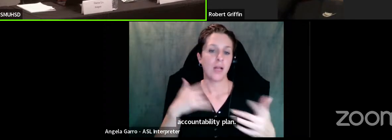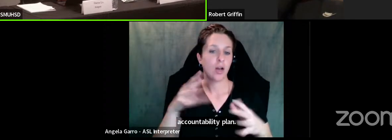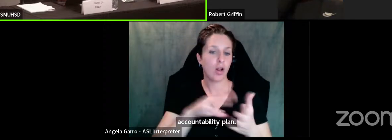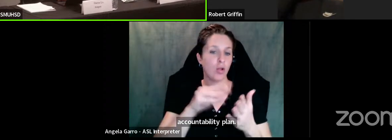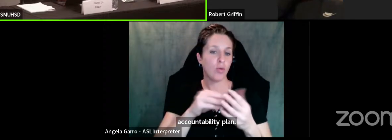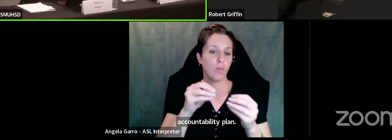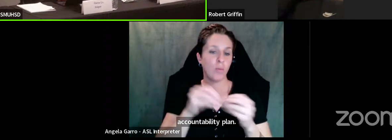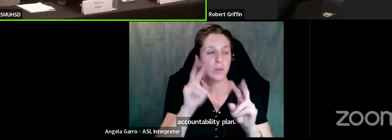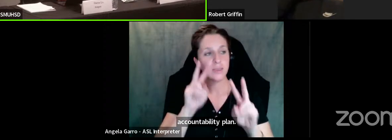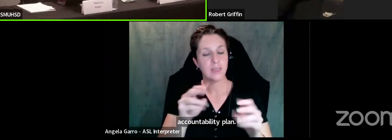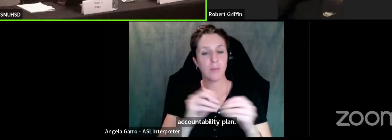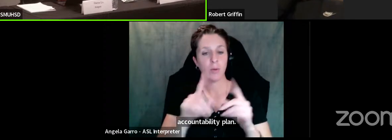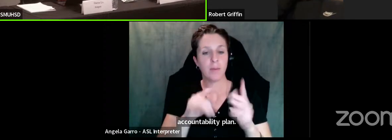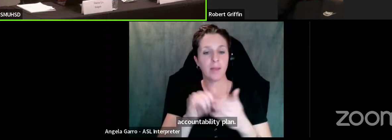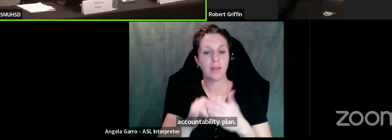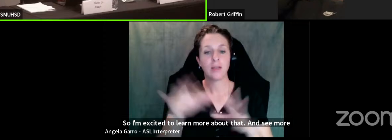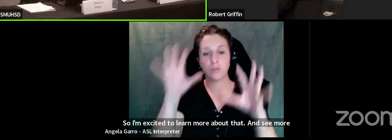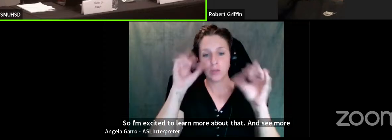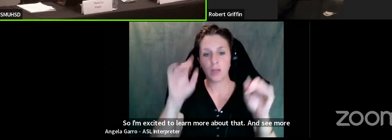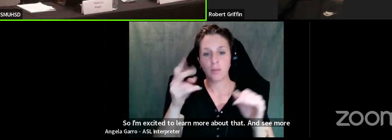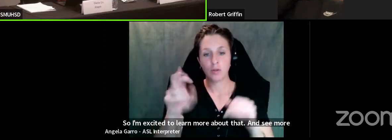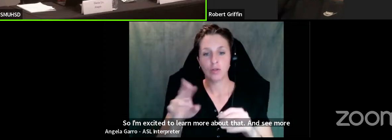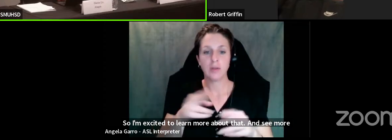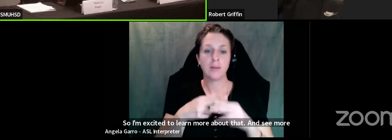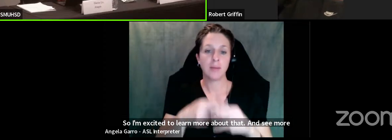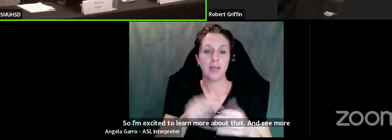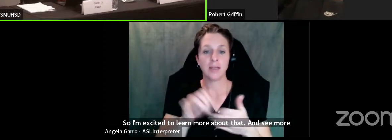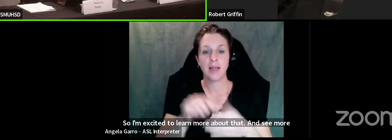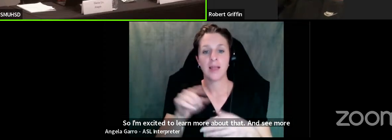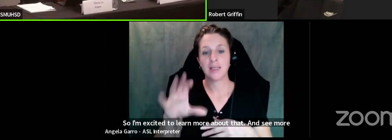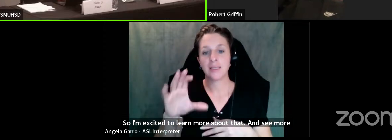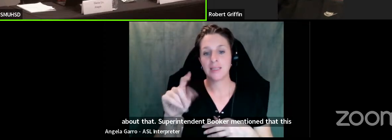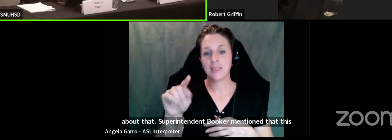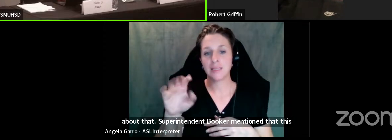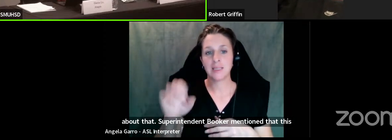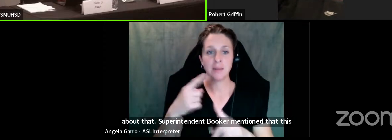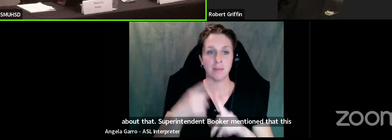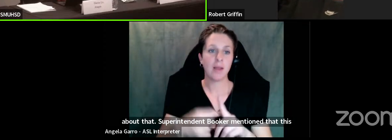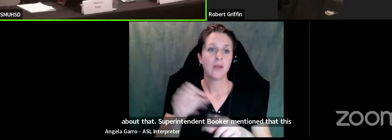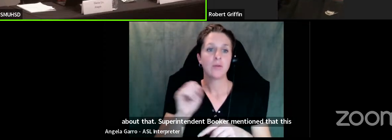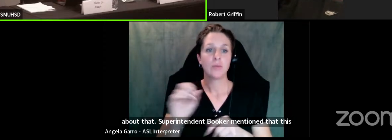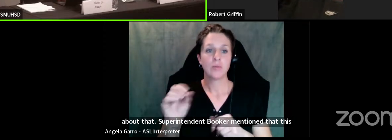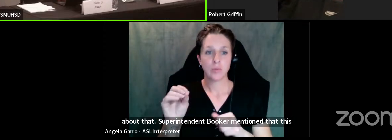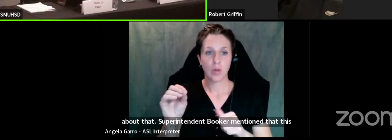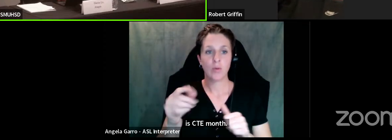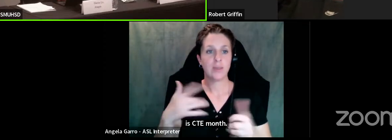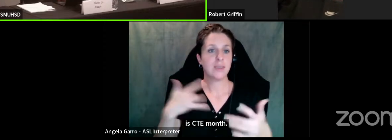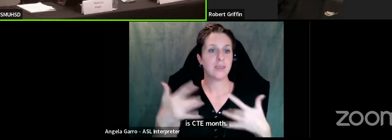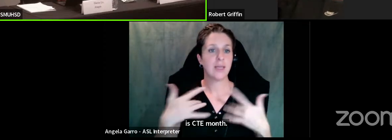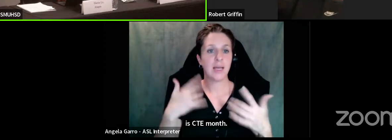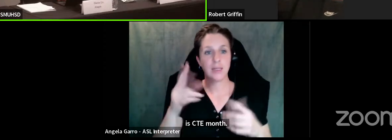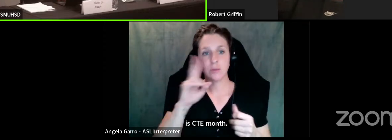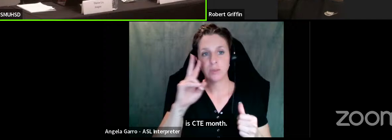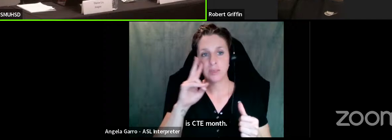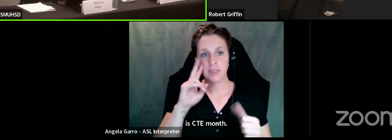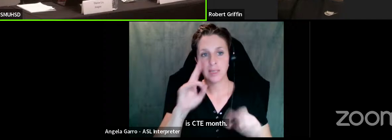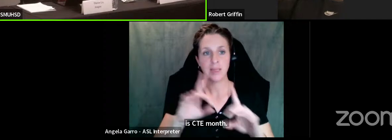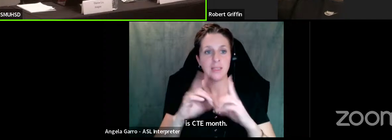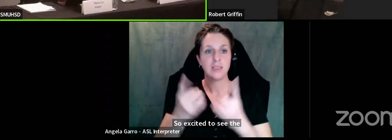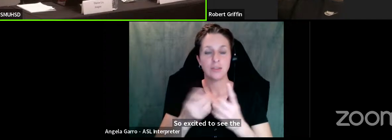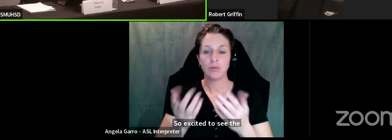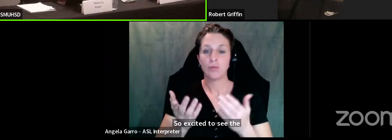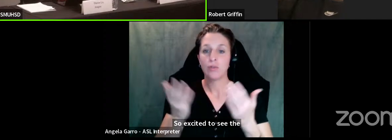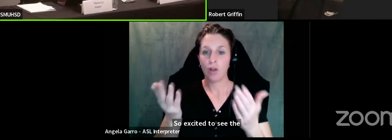that. Superintendent Booker mentioned that this is CTE month. So excited to see the district